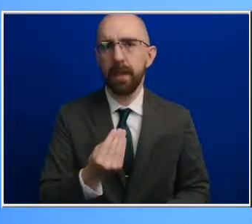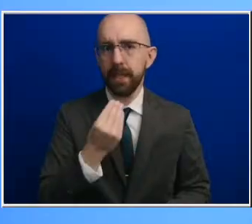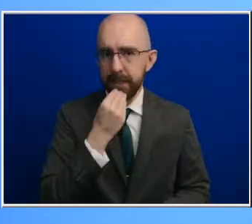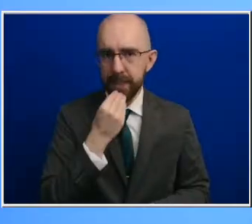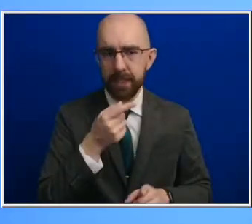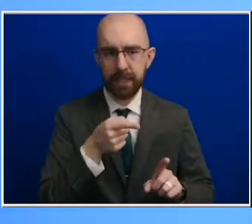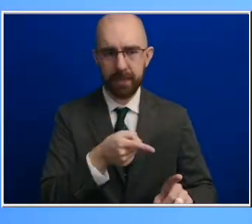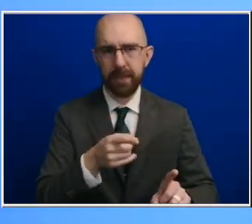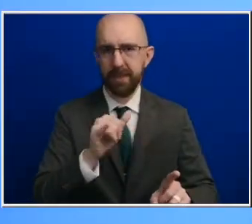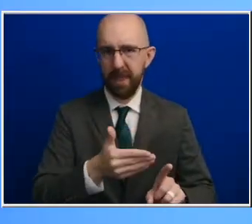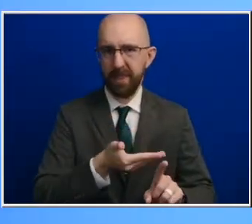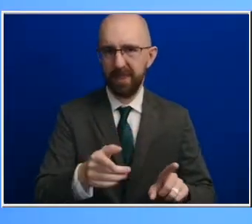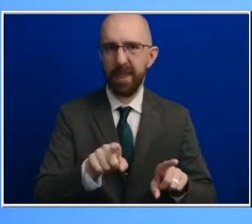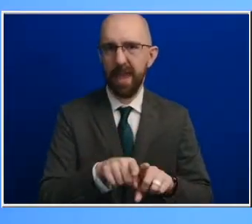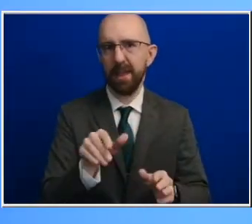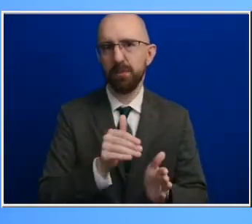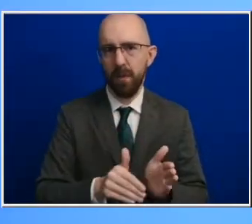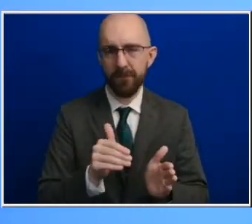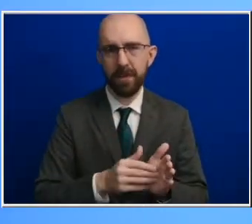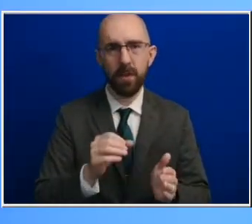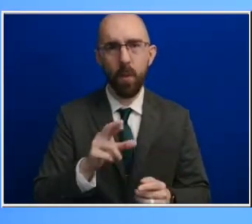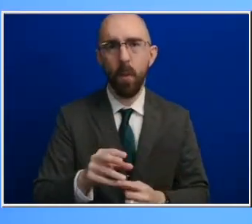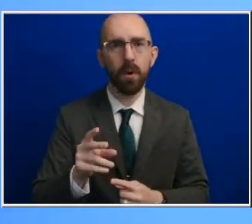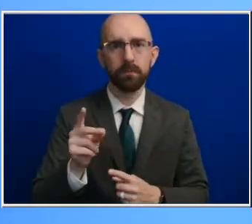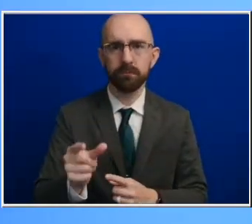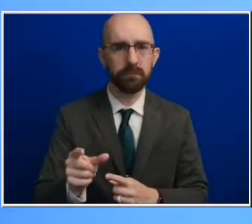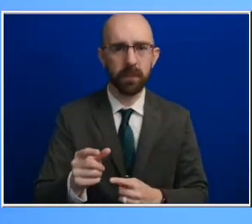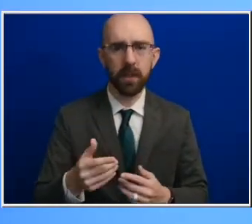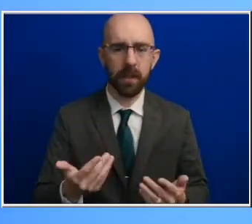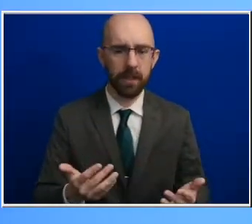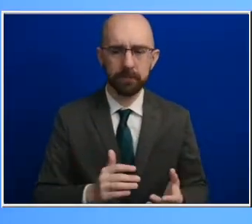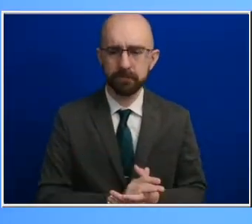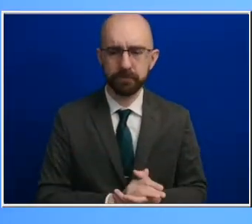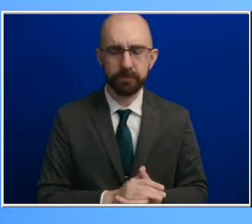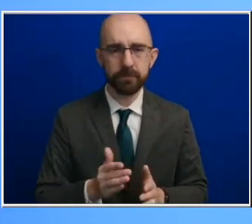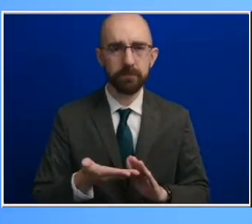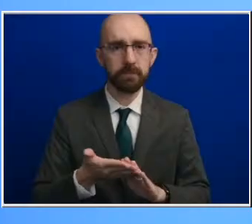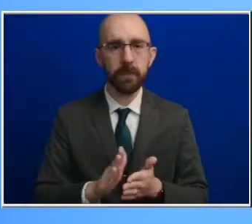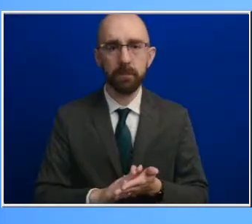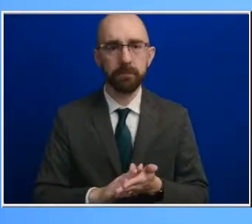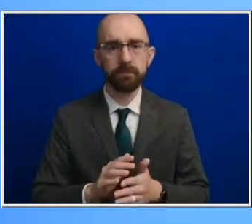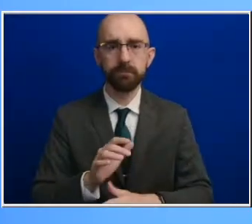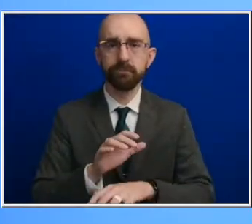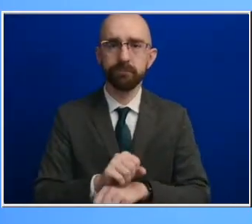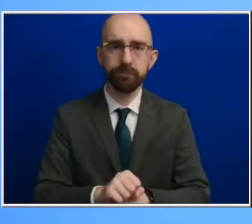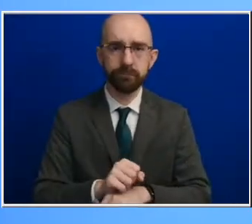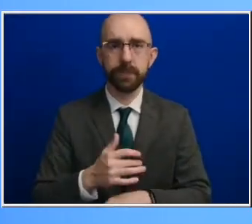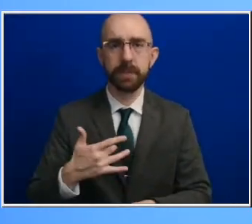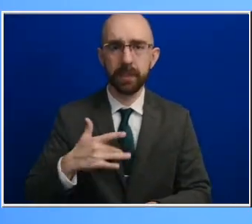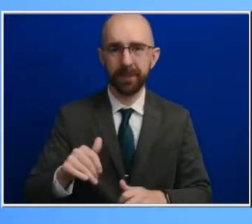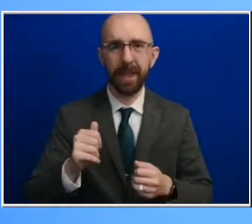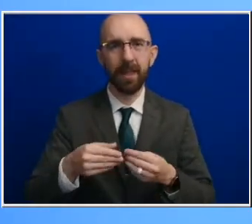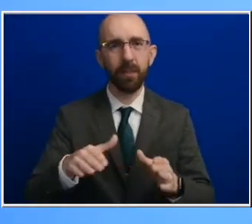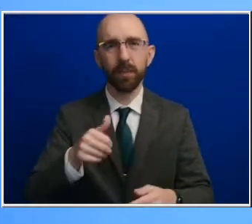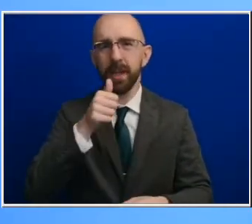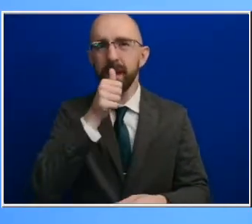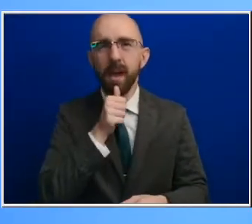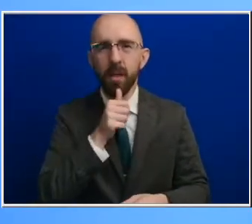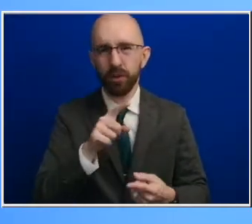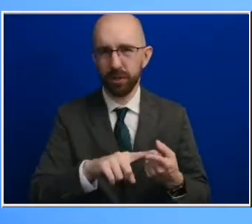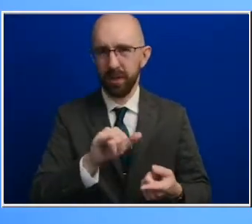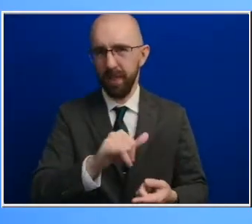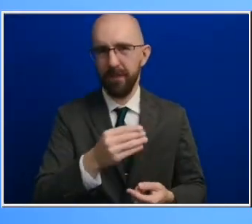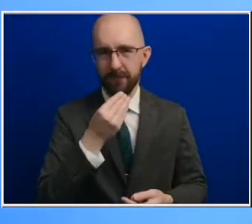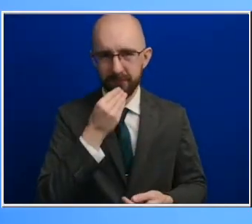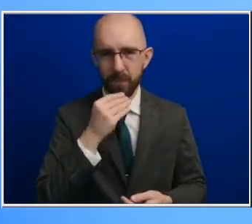much, or all of a sudden is sensitized, they can lose tolerance to that food. So if